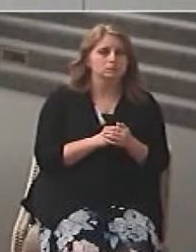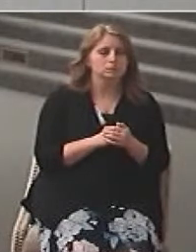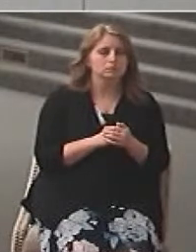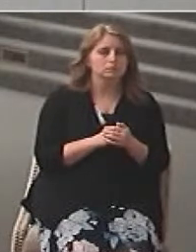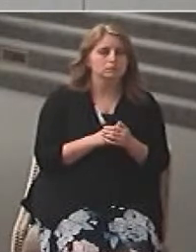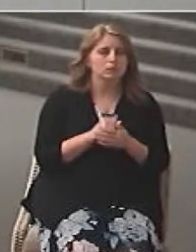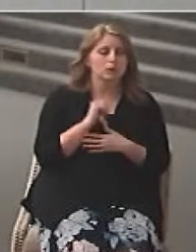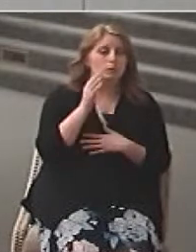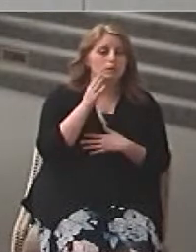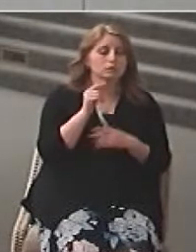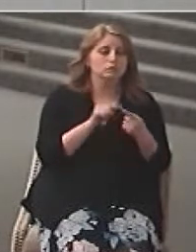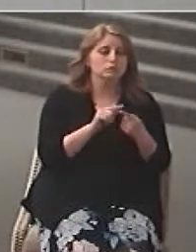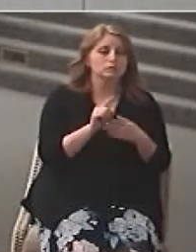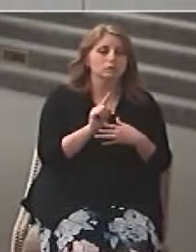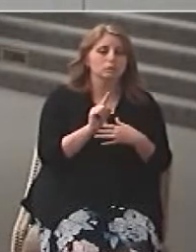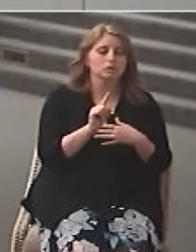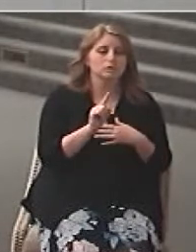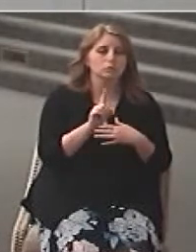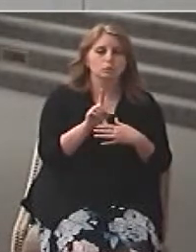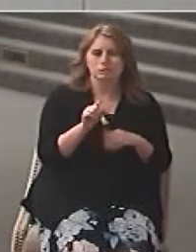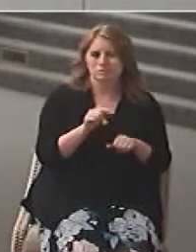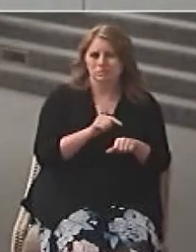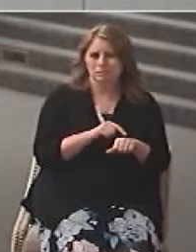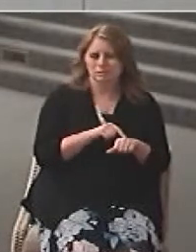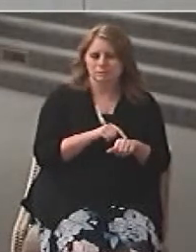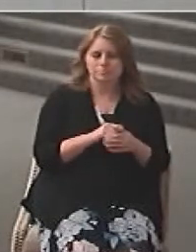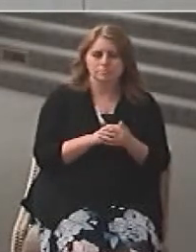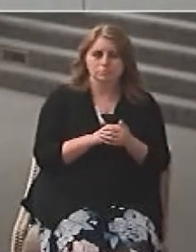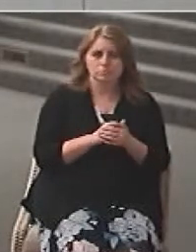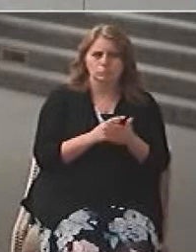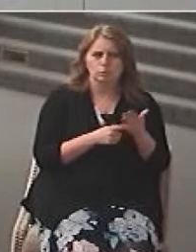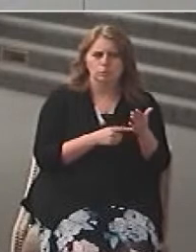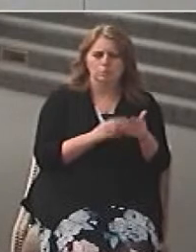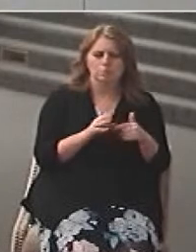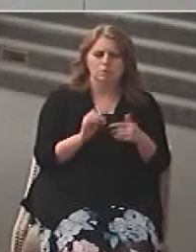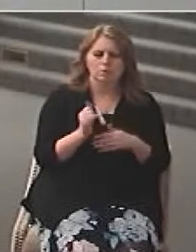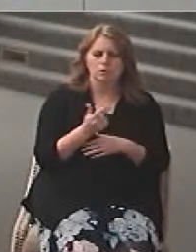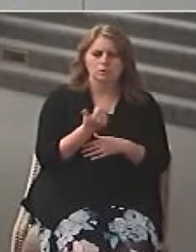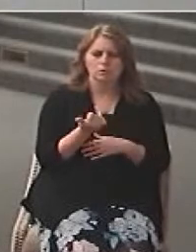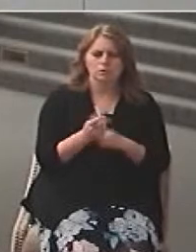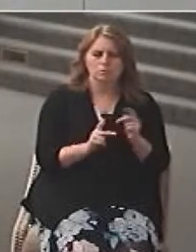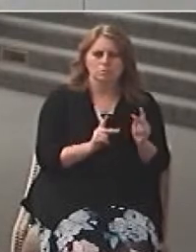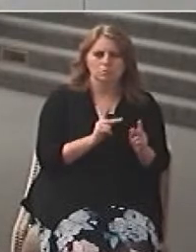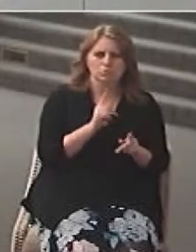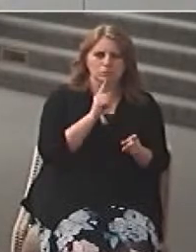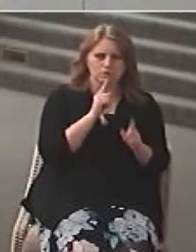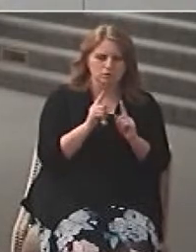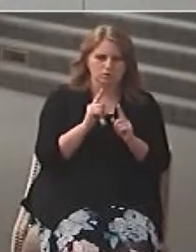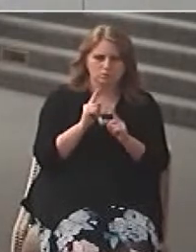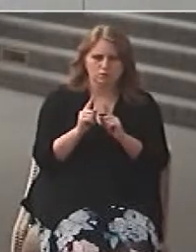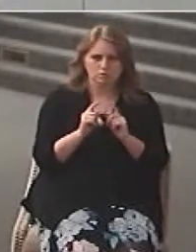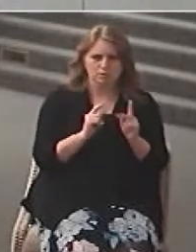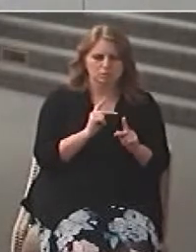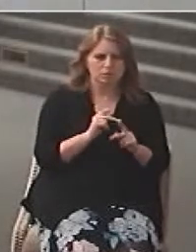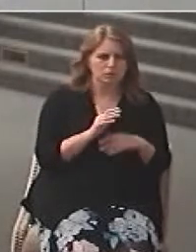"I witnessed to somebody what time?" "What about all those other people that you talked to throughout the years of your entire